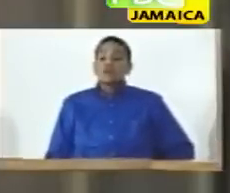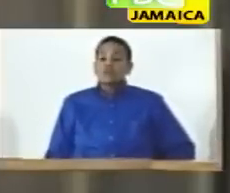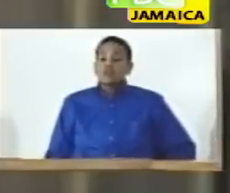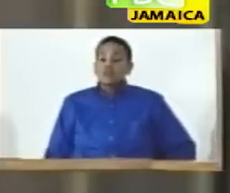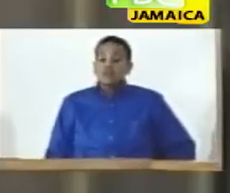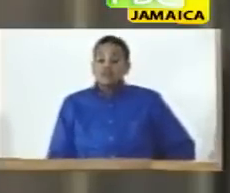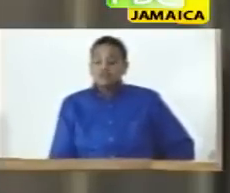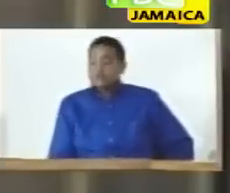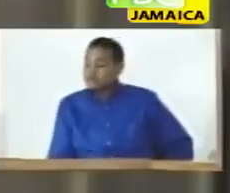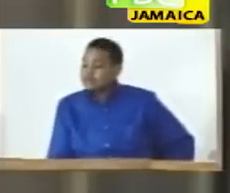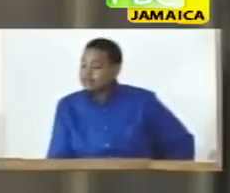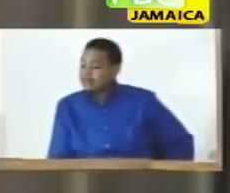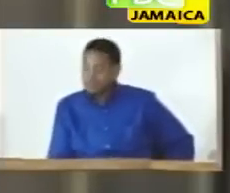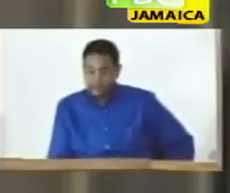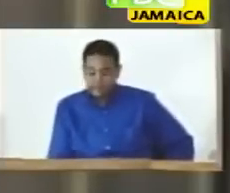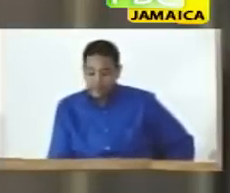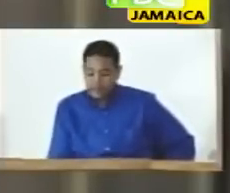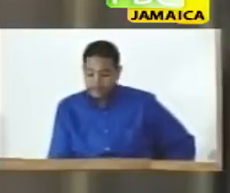Honorable members,